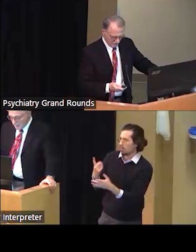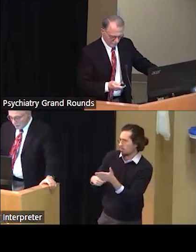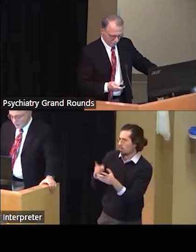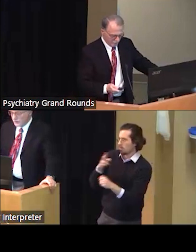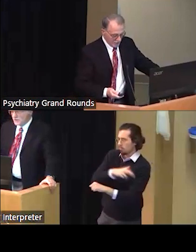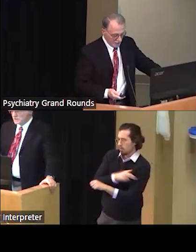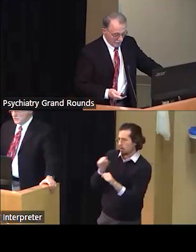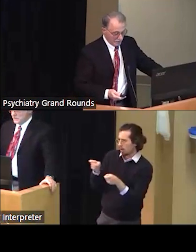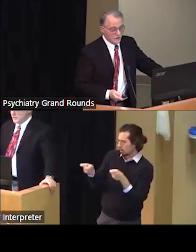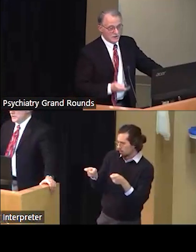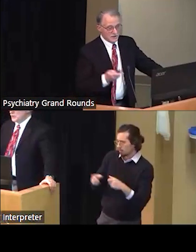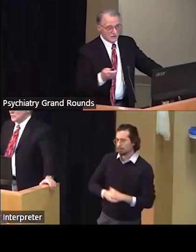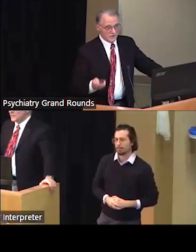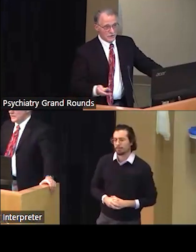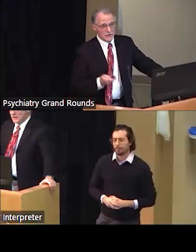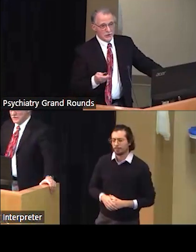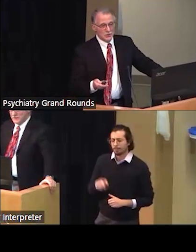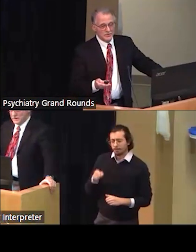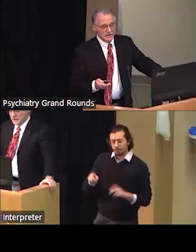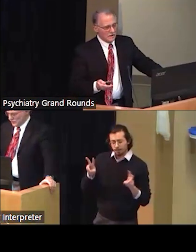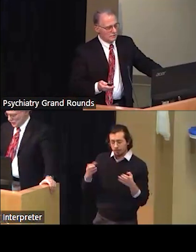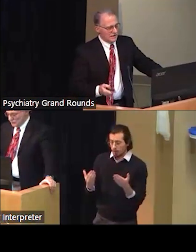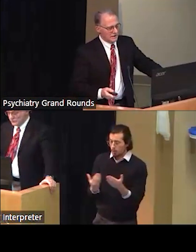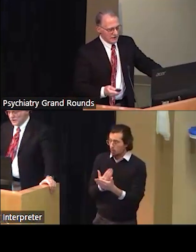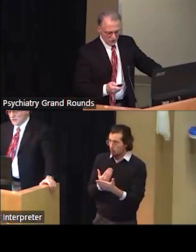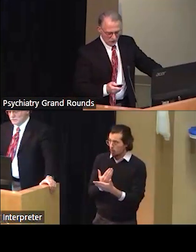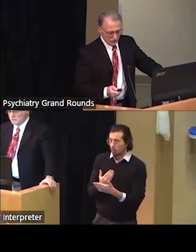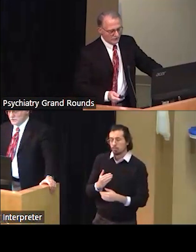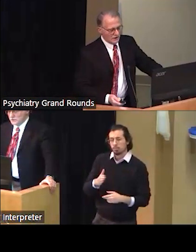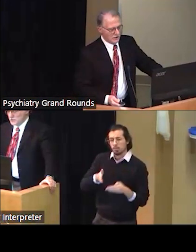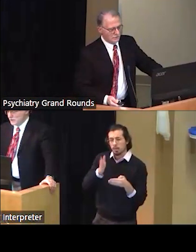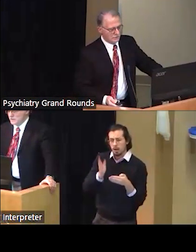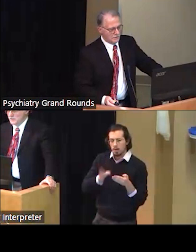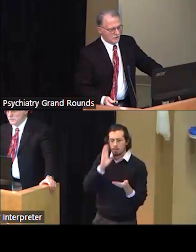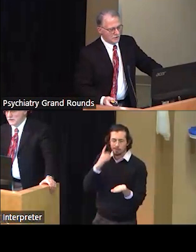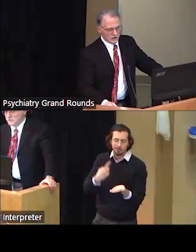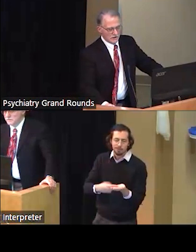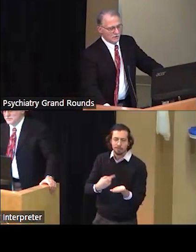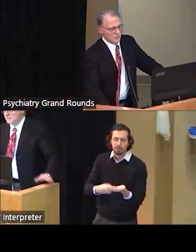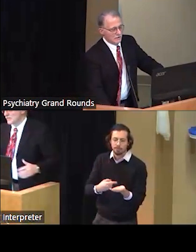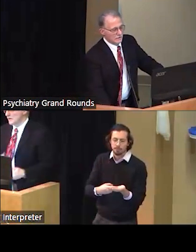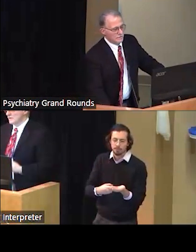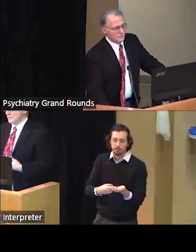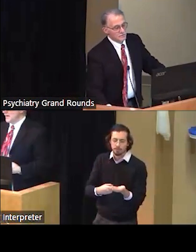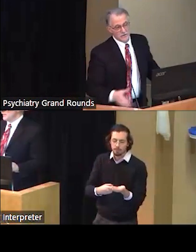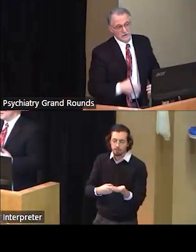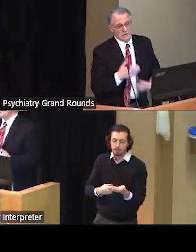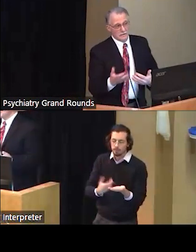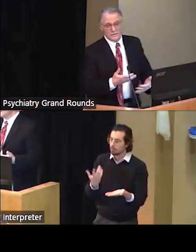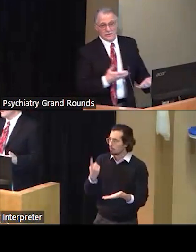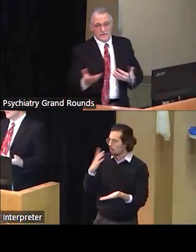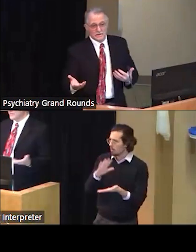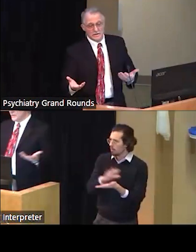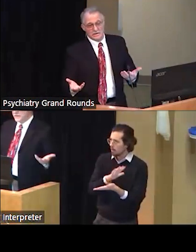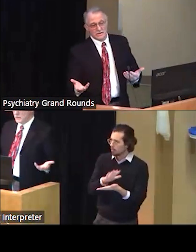hospital system. But this is very new. At the end, we'll talk a little bit about